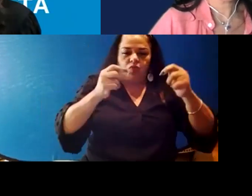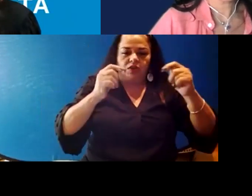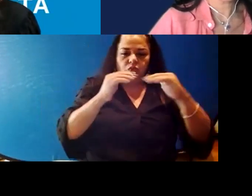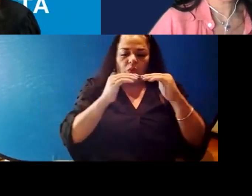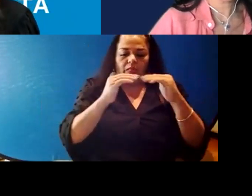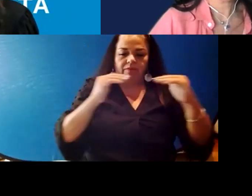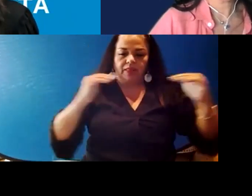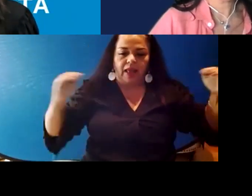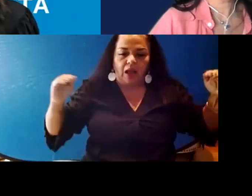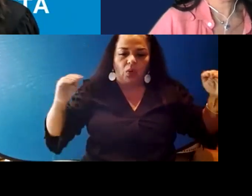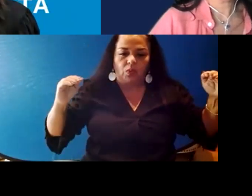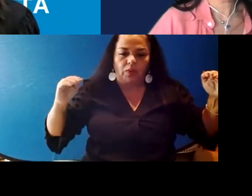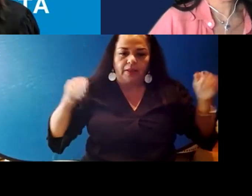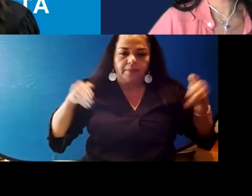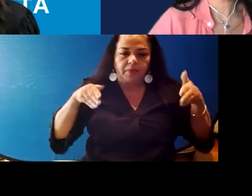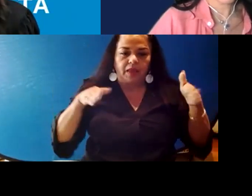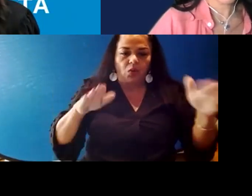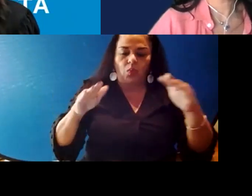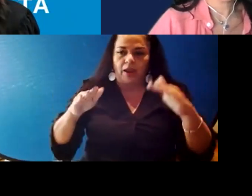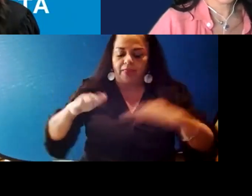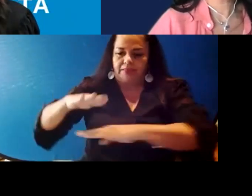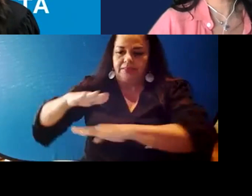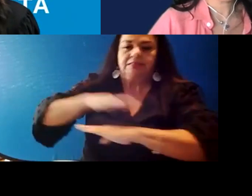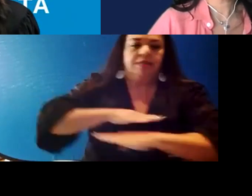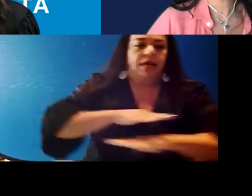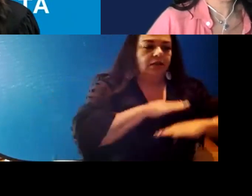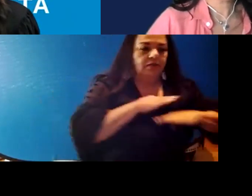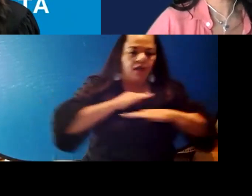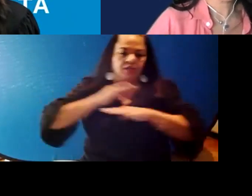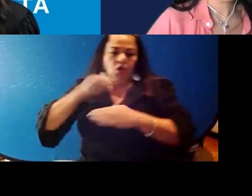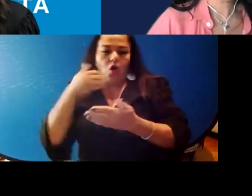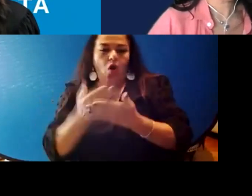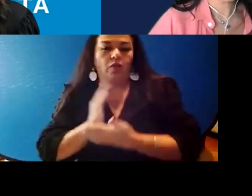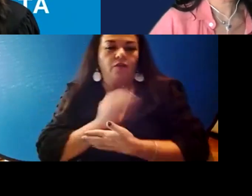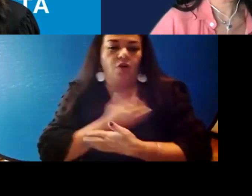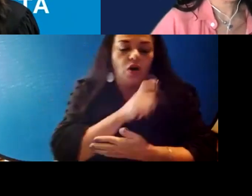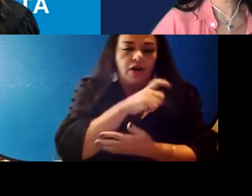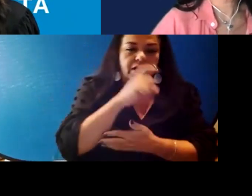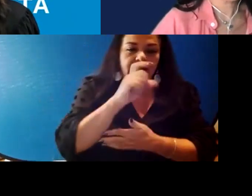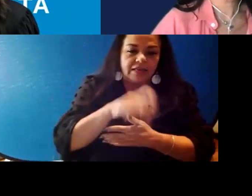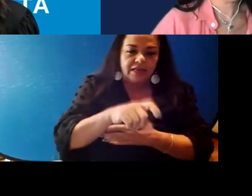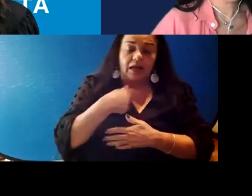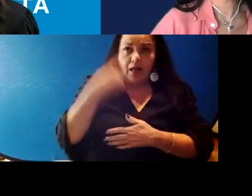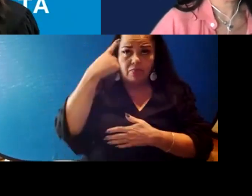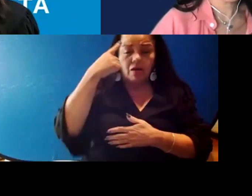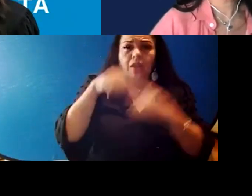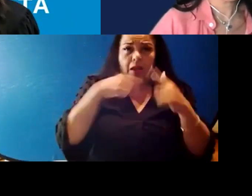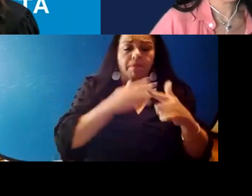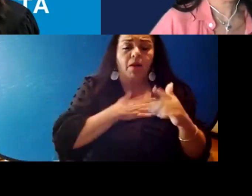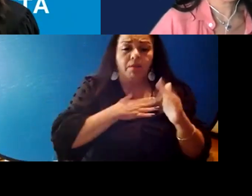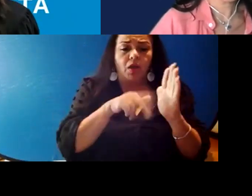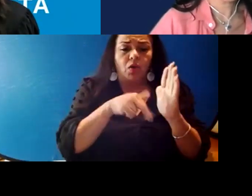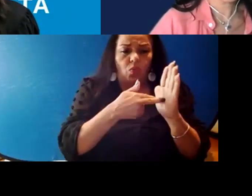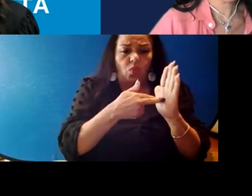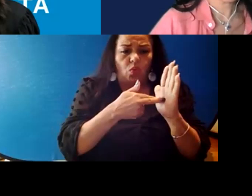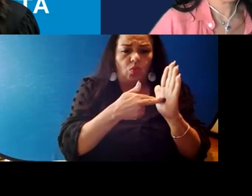that does meet people's needs by listening. I've thought about even my own role. We are the CAPC leader for